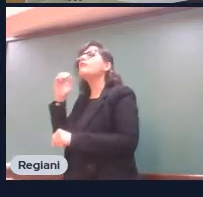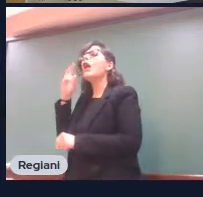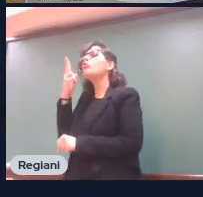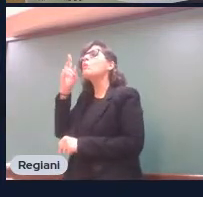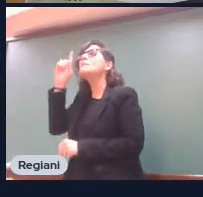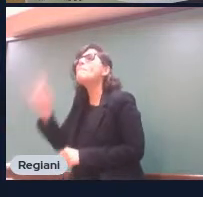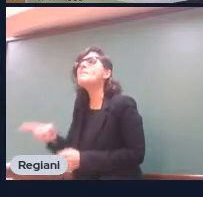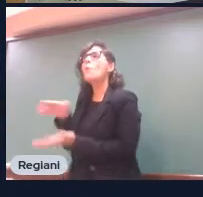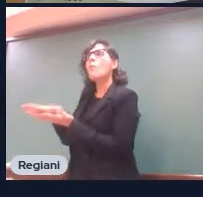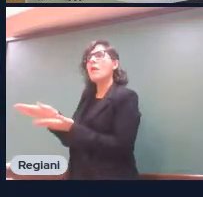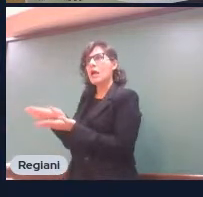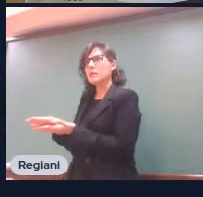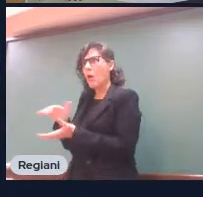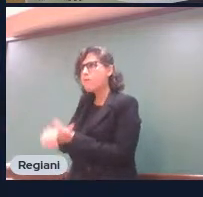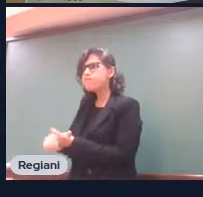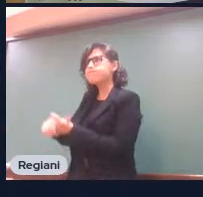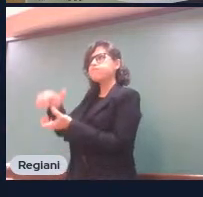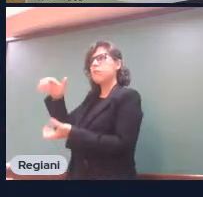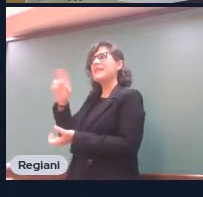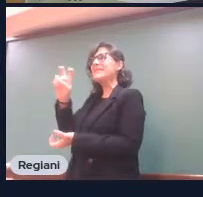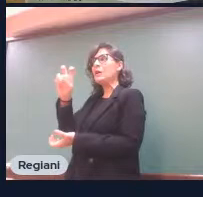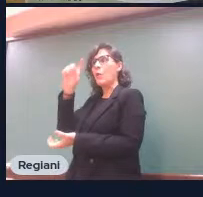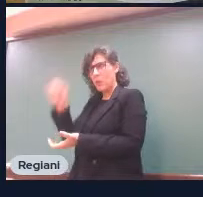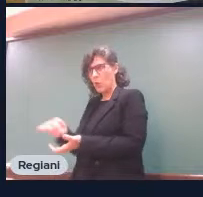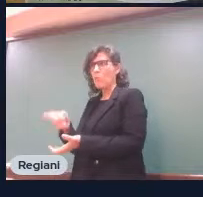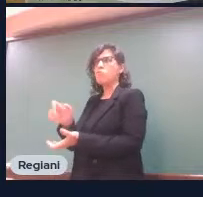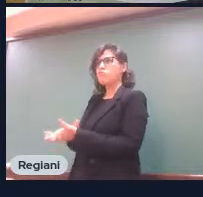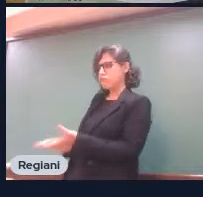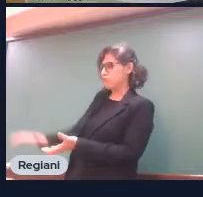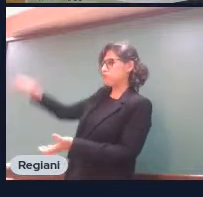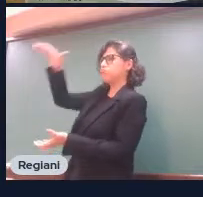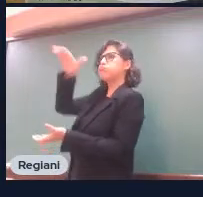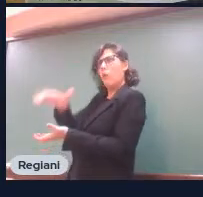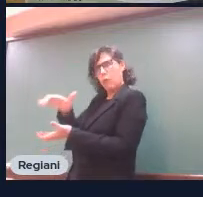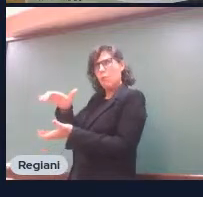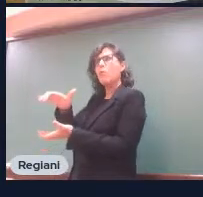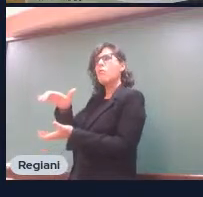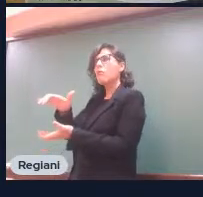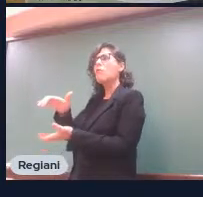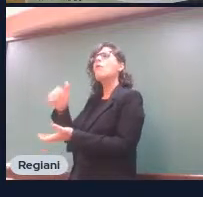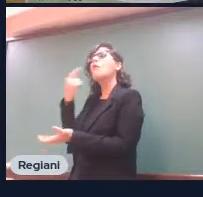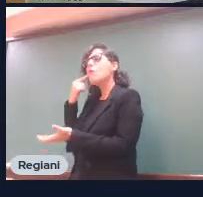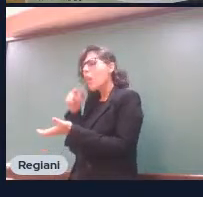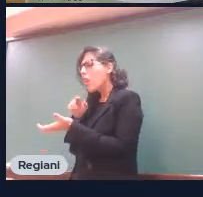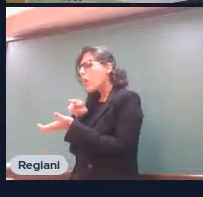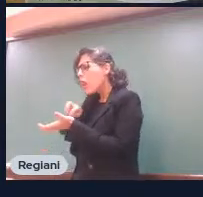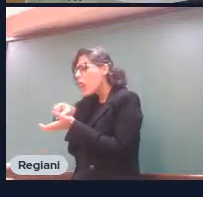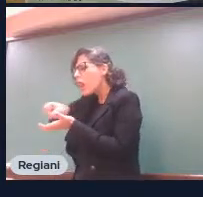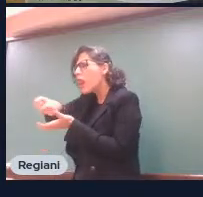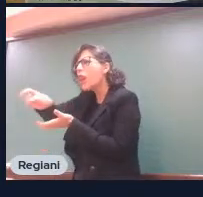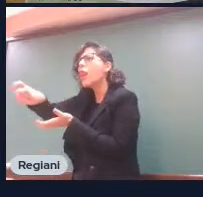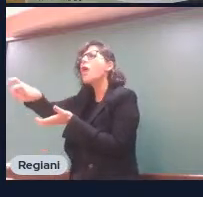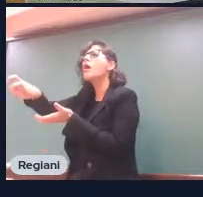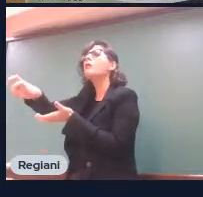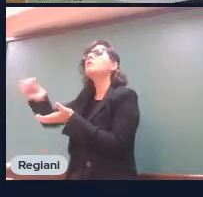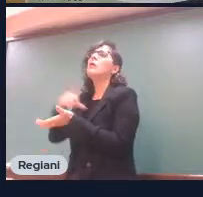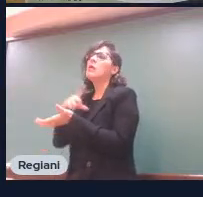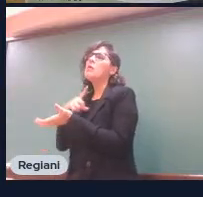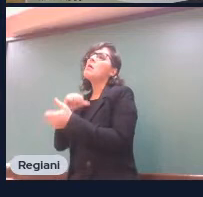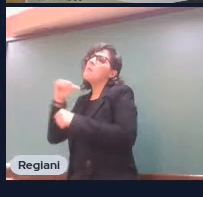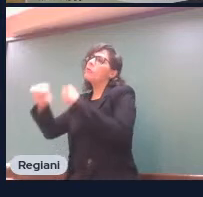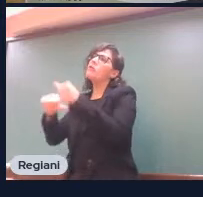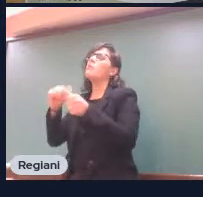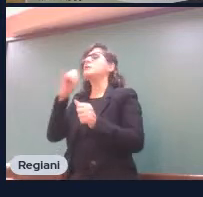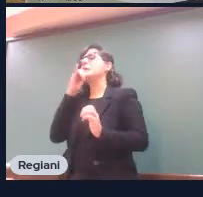publications, which I use for this study in green. One of the things we show there, and which you can do, for example, with terms like electronic